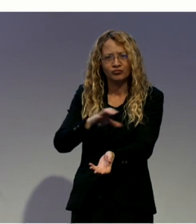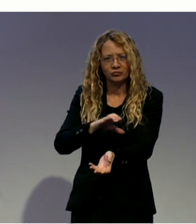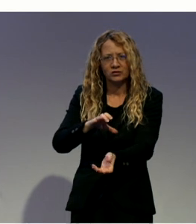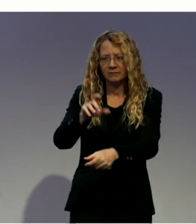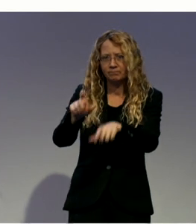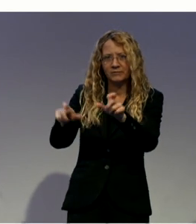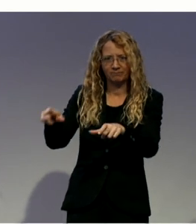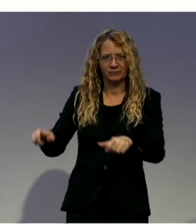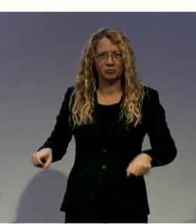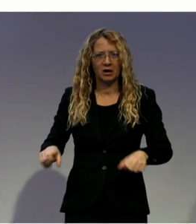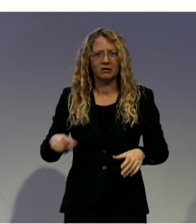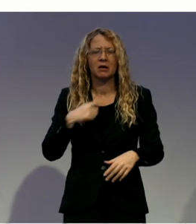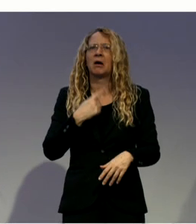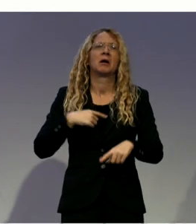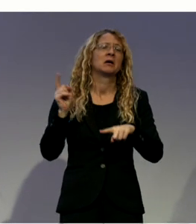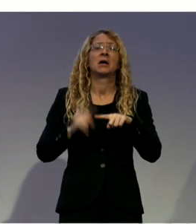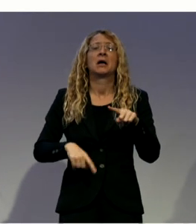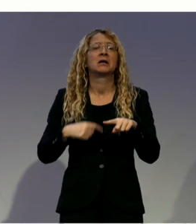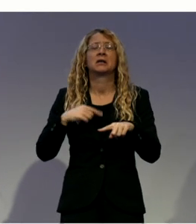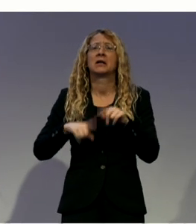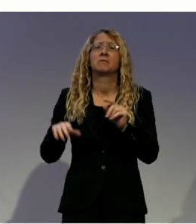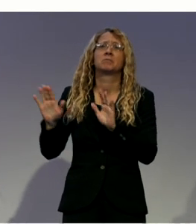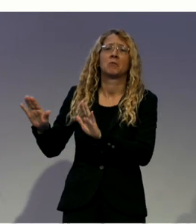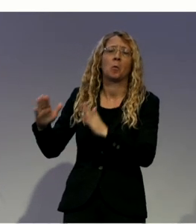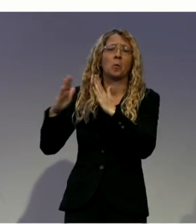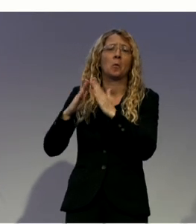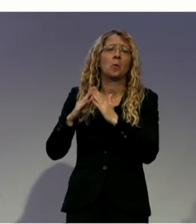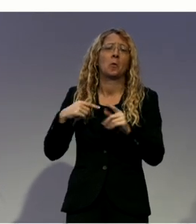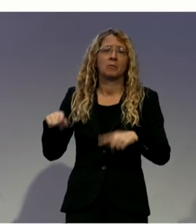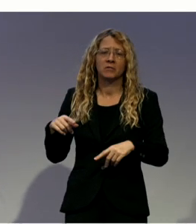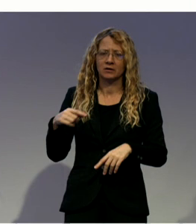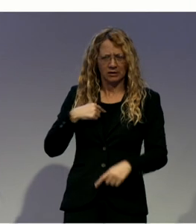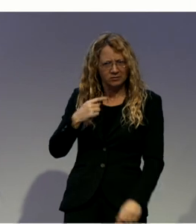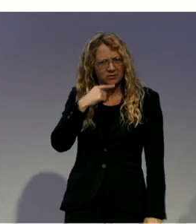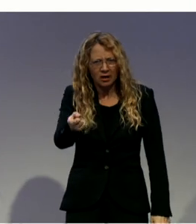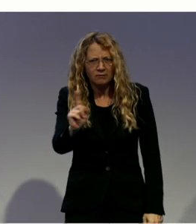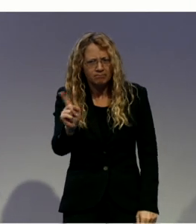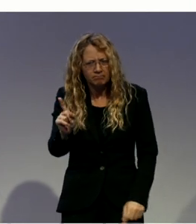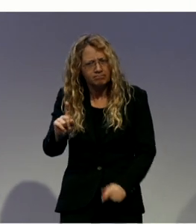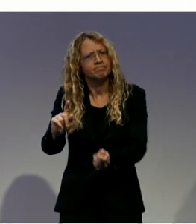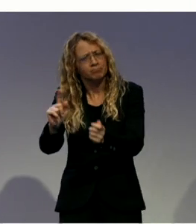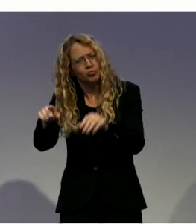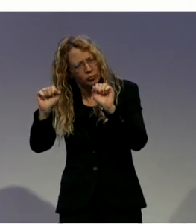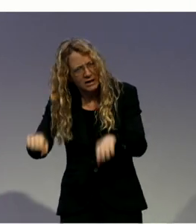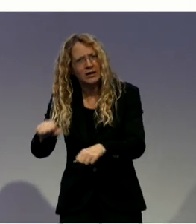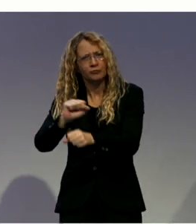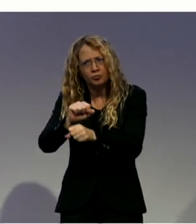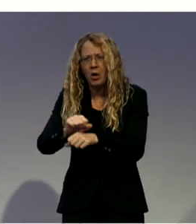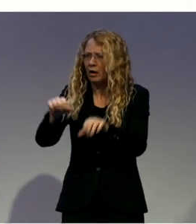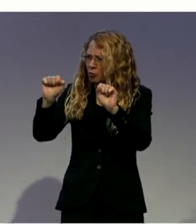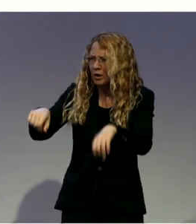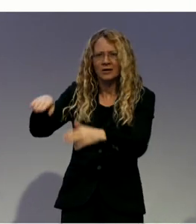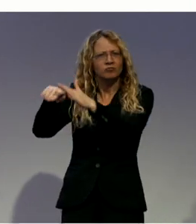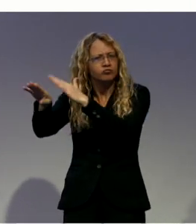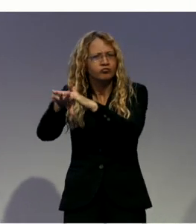we have a second program for custom-made wheelchair, and I want to make it more elaborated here. We started